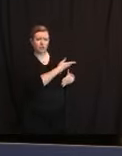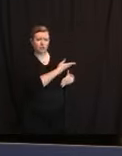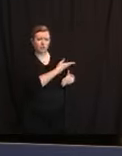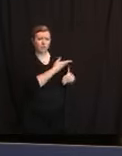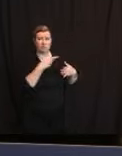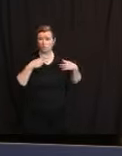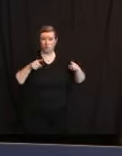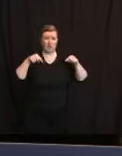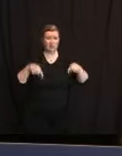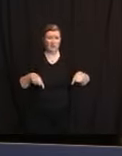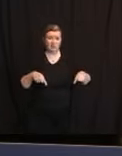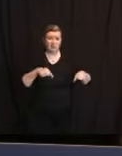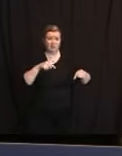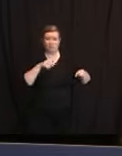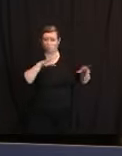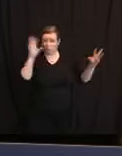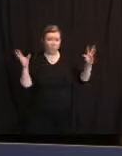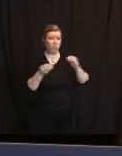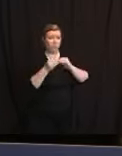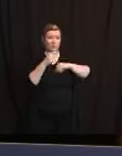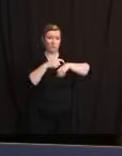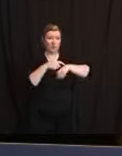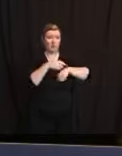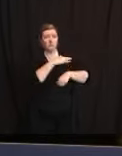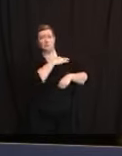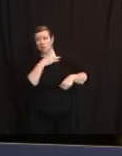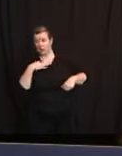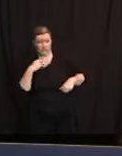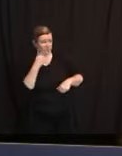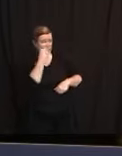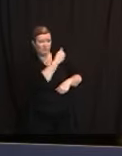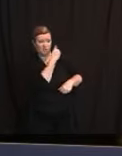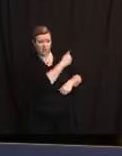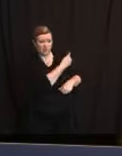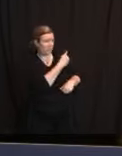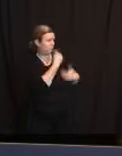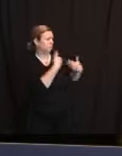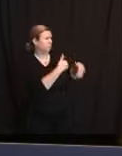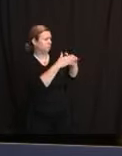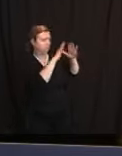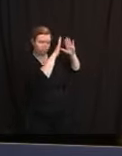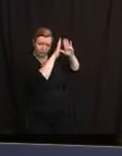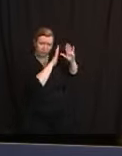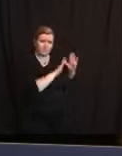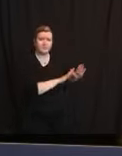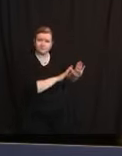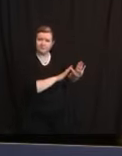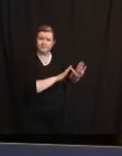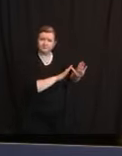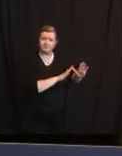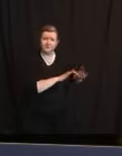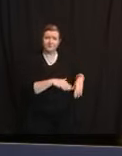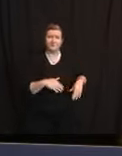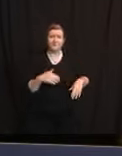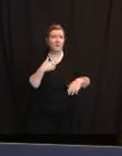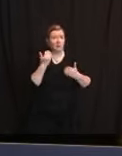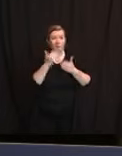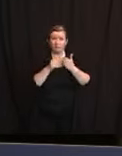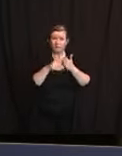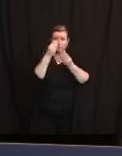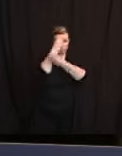time. Your staff and you have been absolutely fabulous. And as I've said many, many times, this is